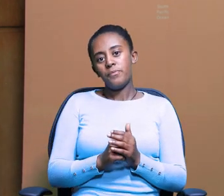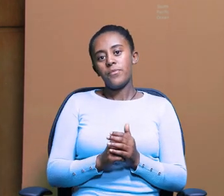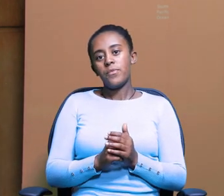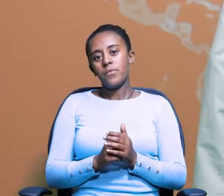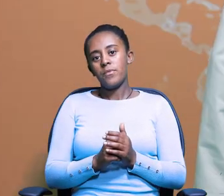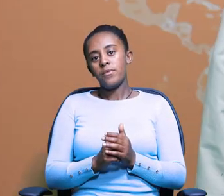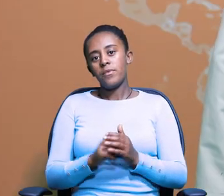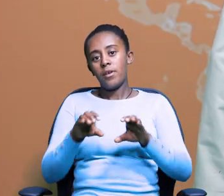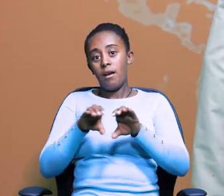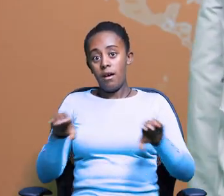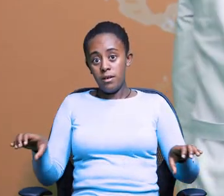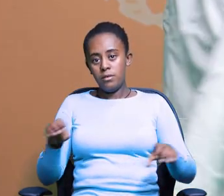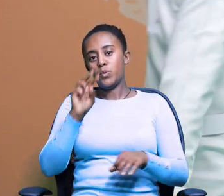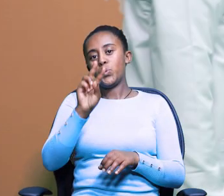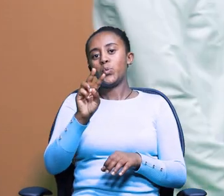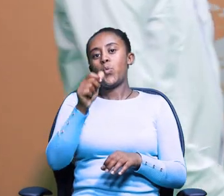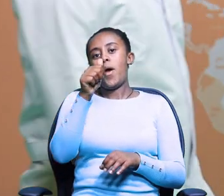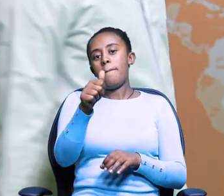current that is 2 ampere.